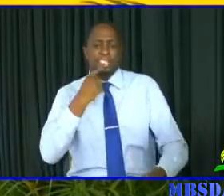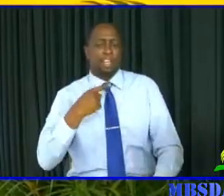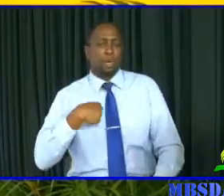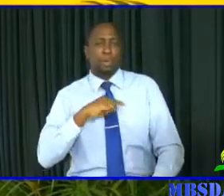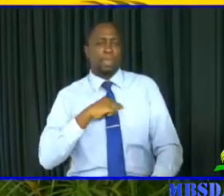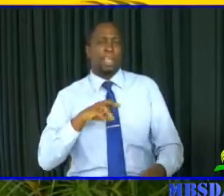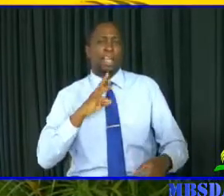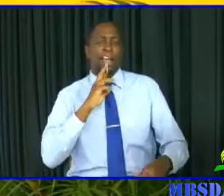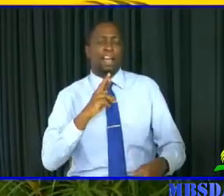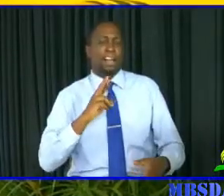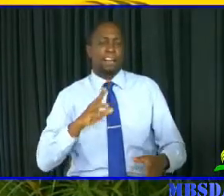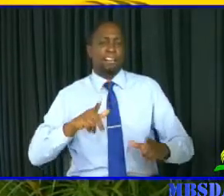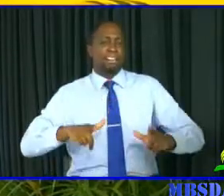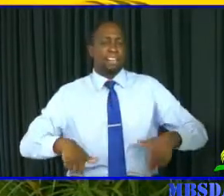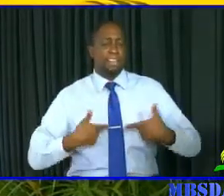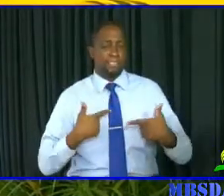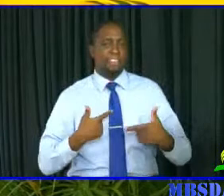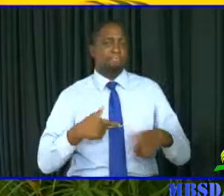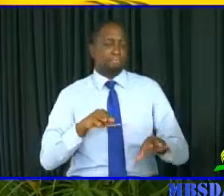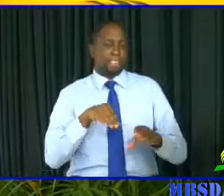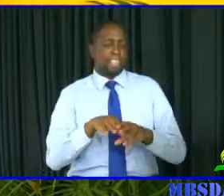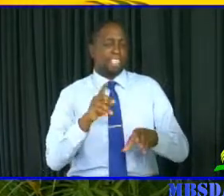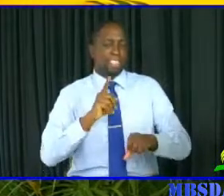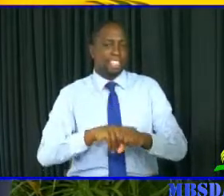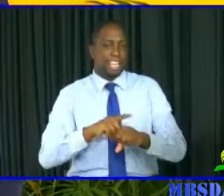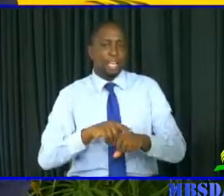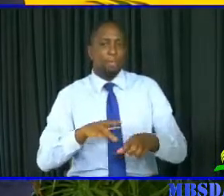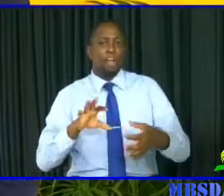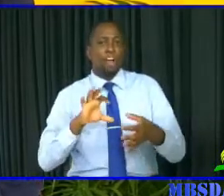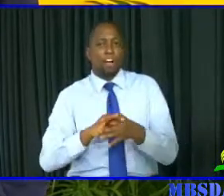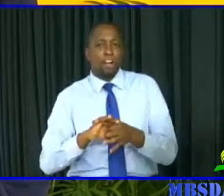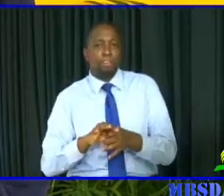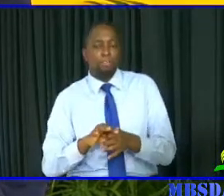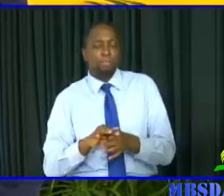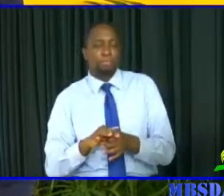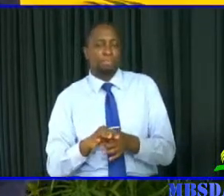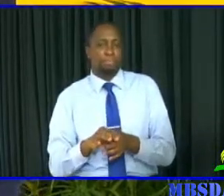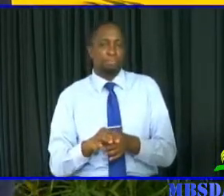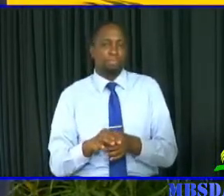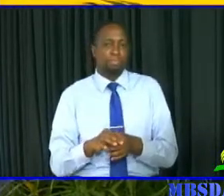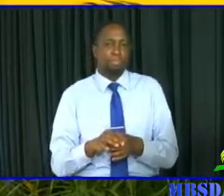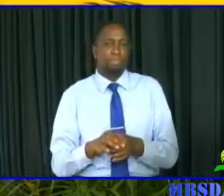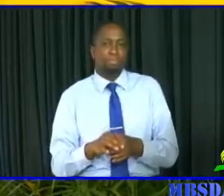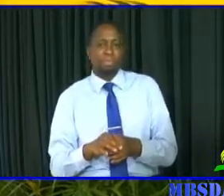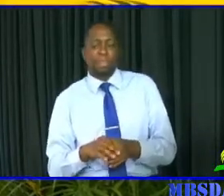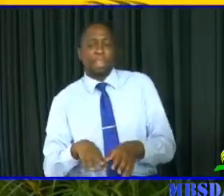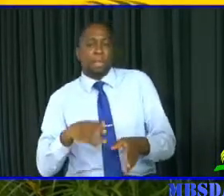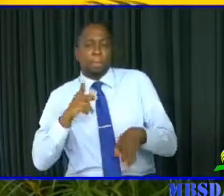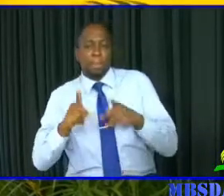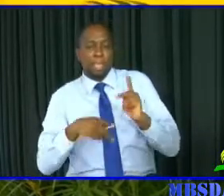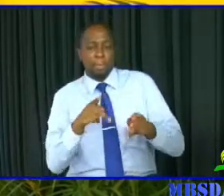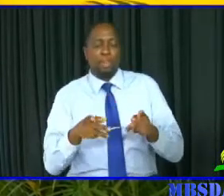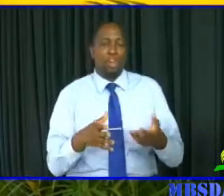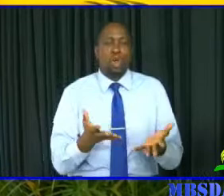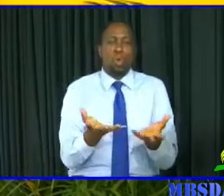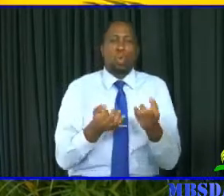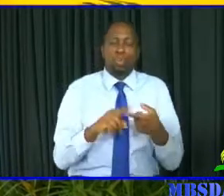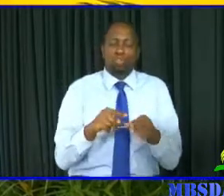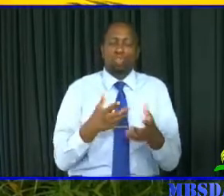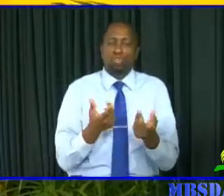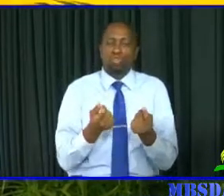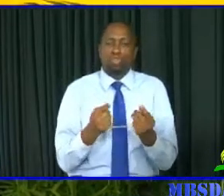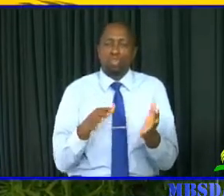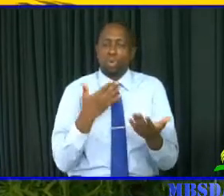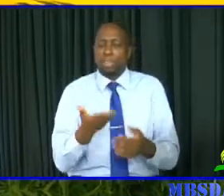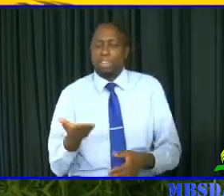dubbed liquid modernity, where people are individualistic and secularistic. People just want to do things